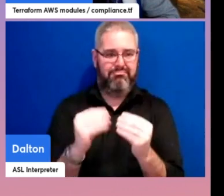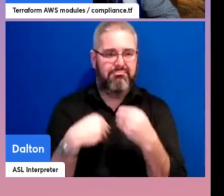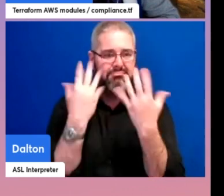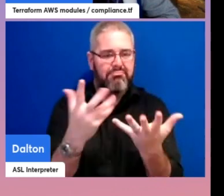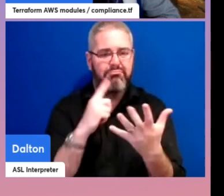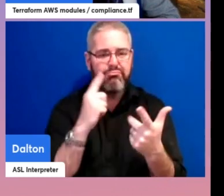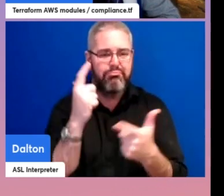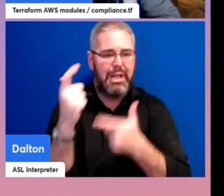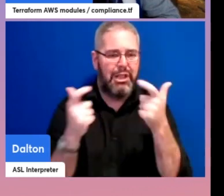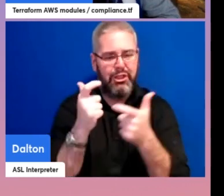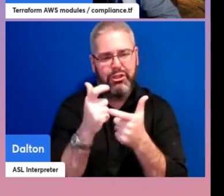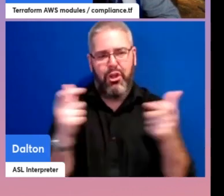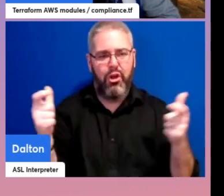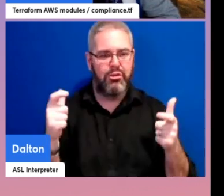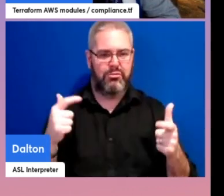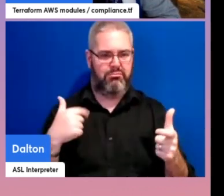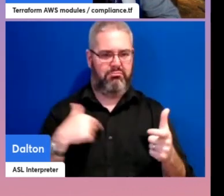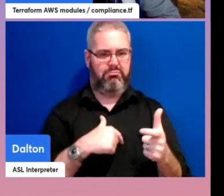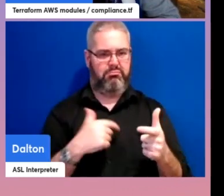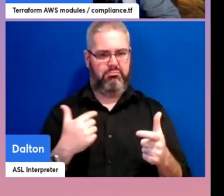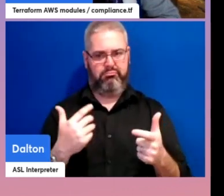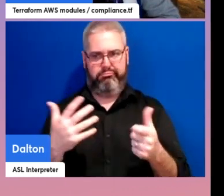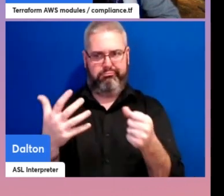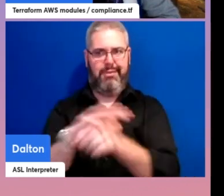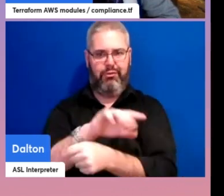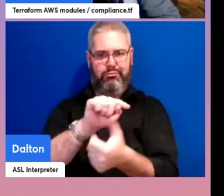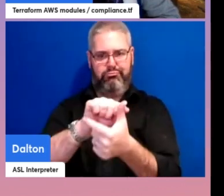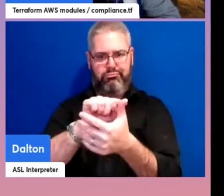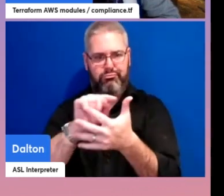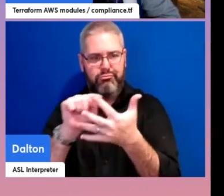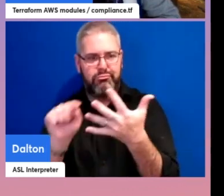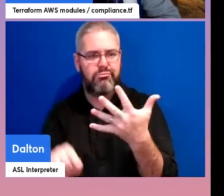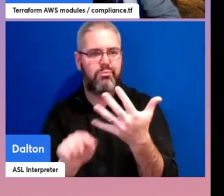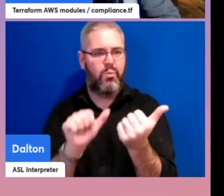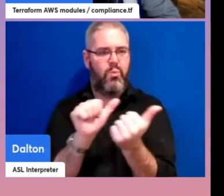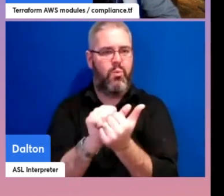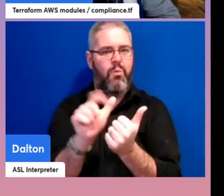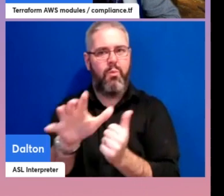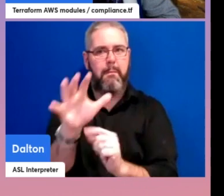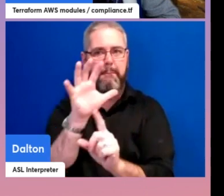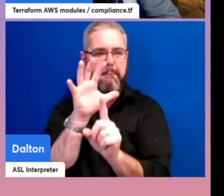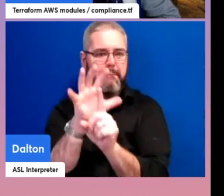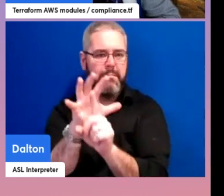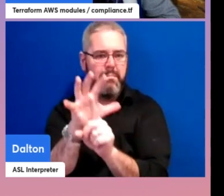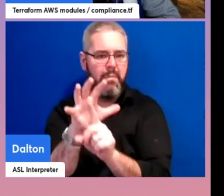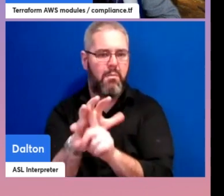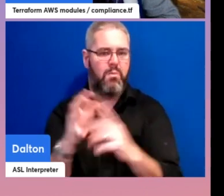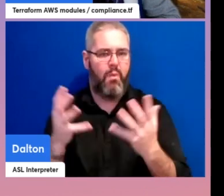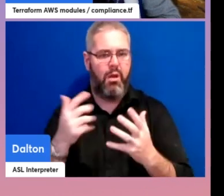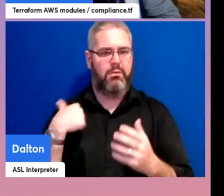large coverage for most of popular compliance frameworks.